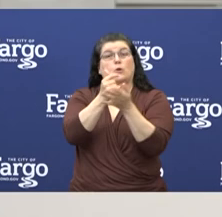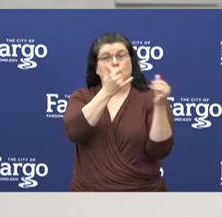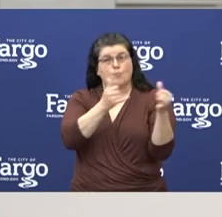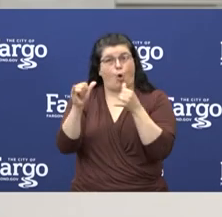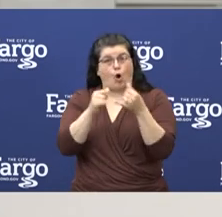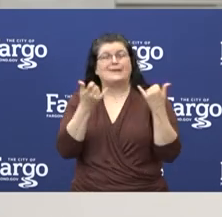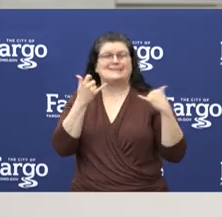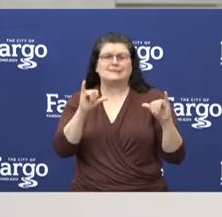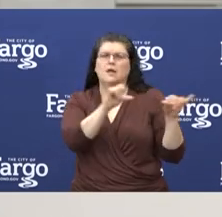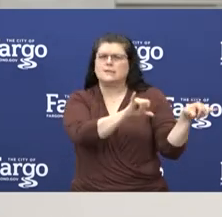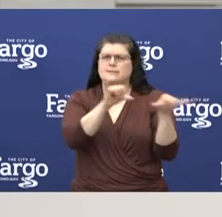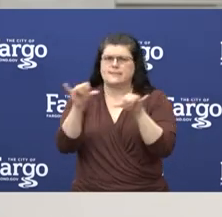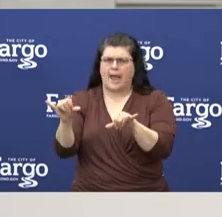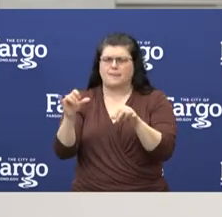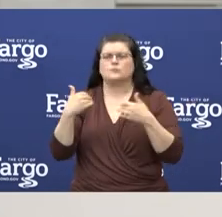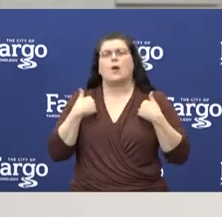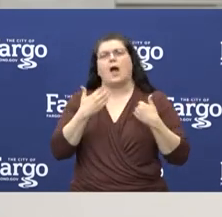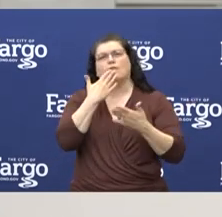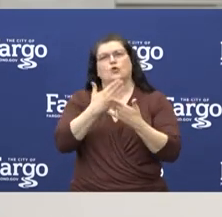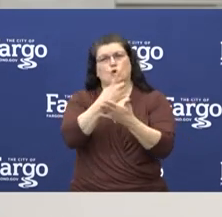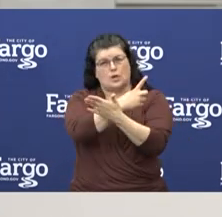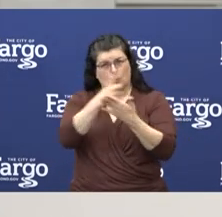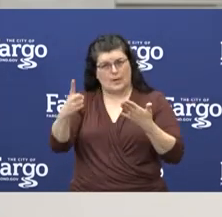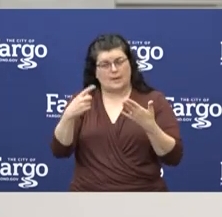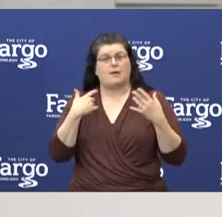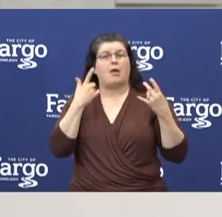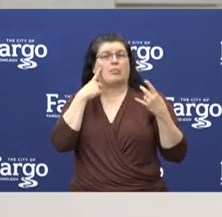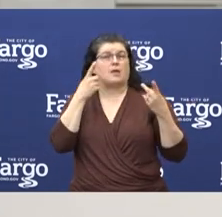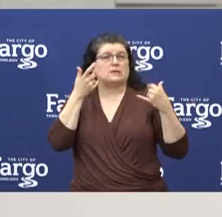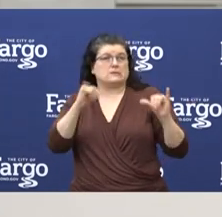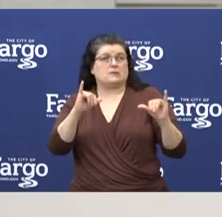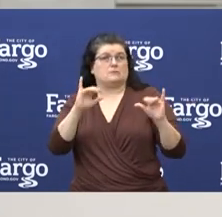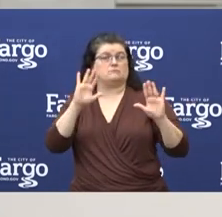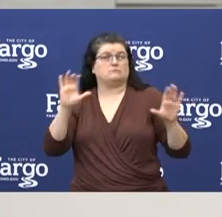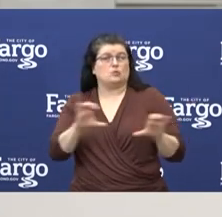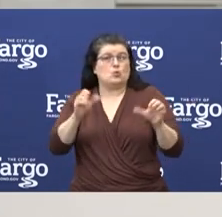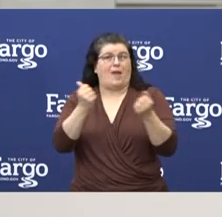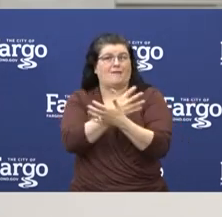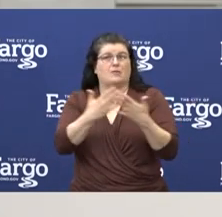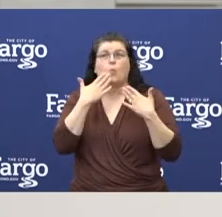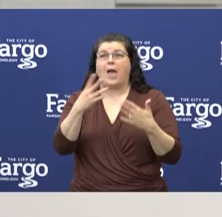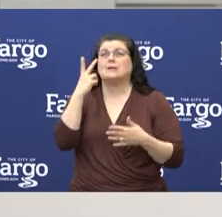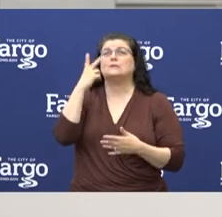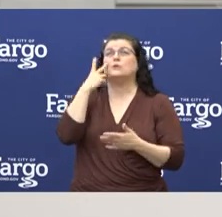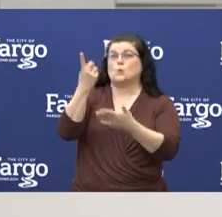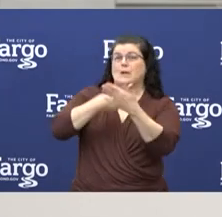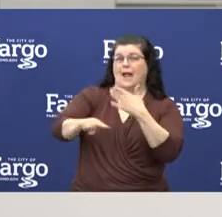have a good week. We hope all goes well, and we'll see you again next week. Thank you.